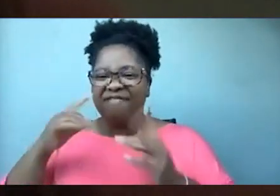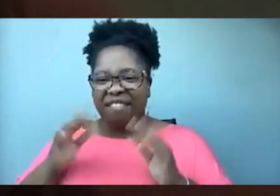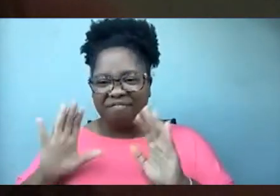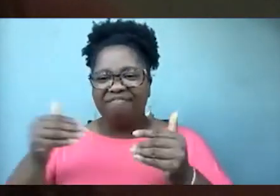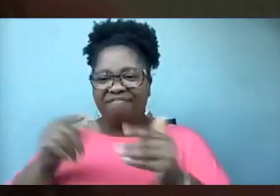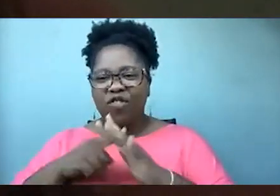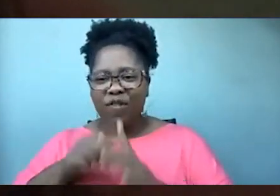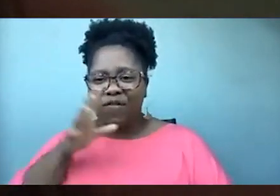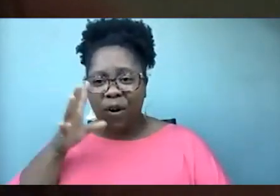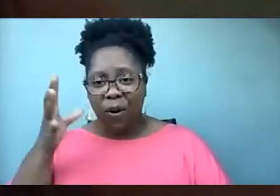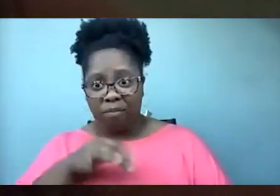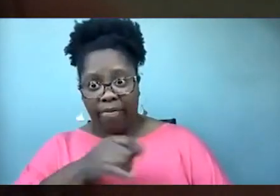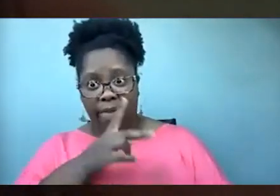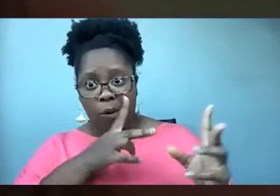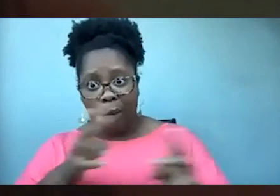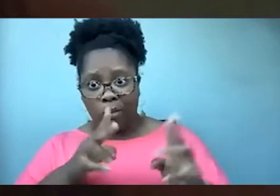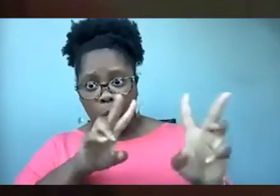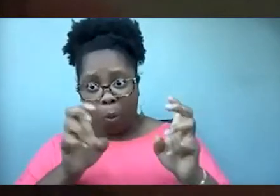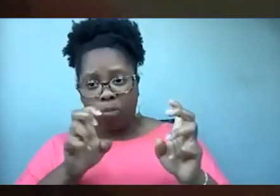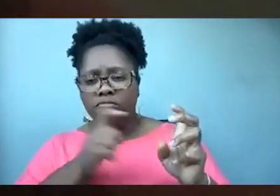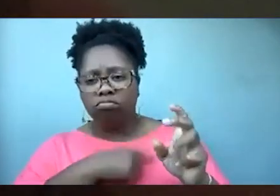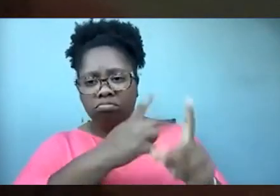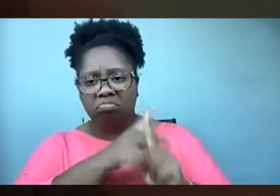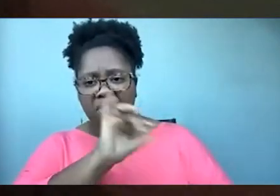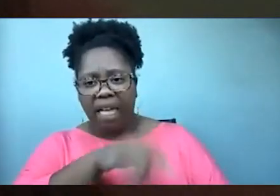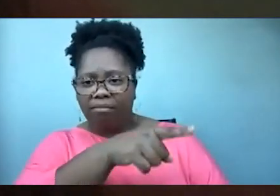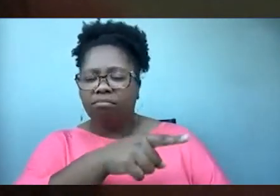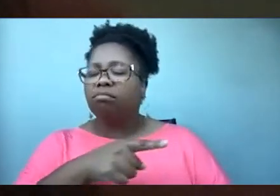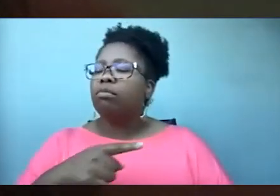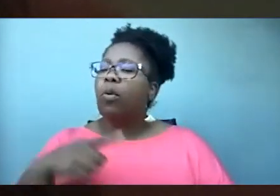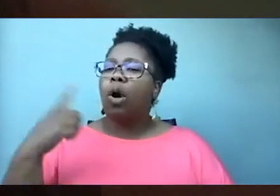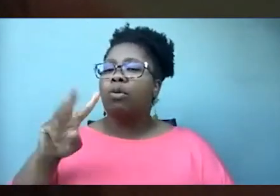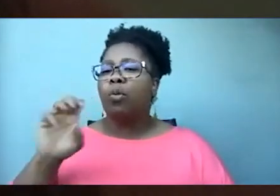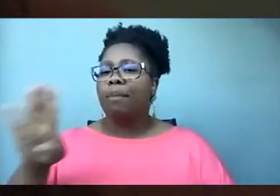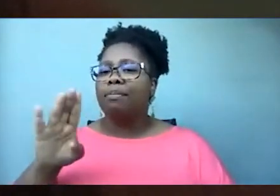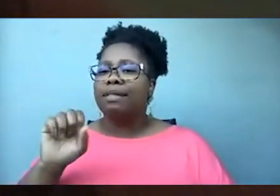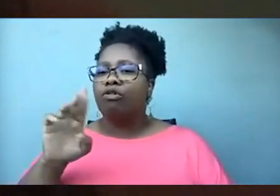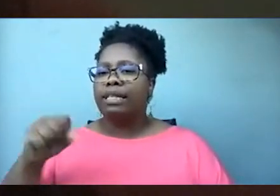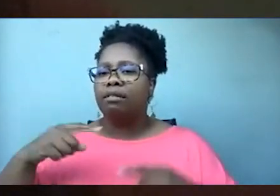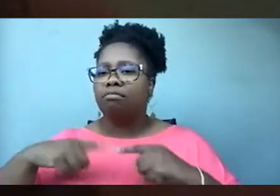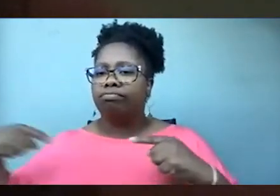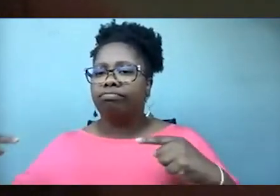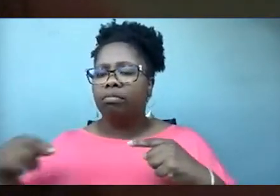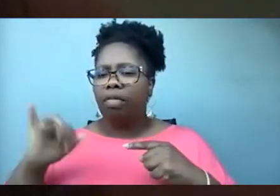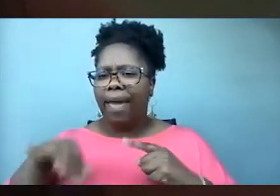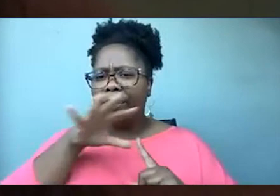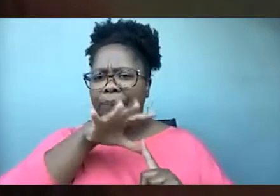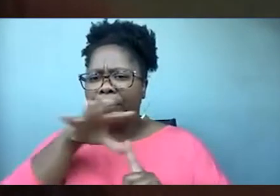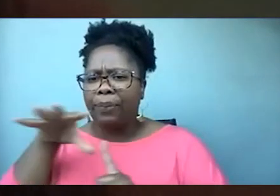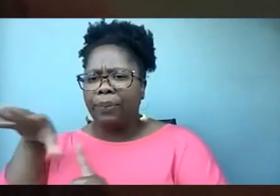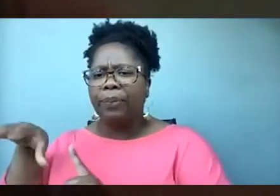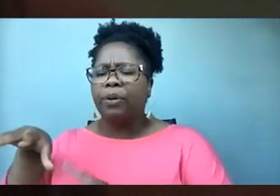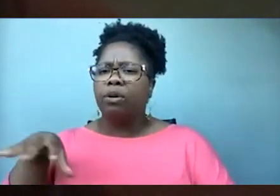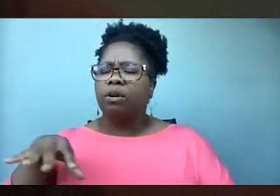chronicled the effects of the 2007-2008 global food crisis,